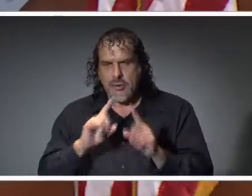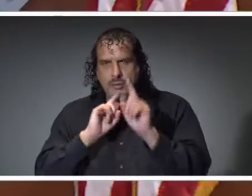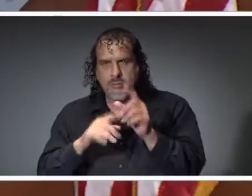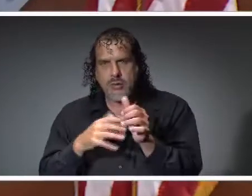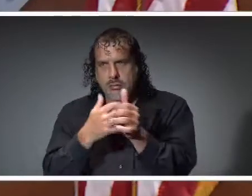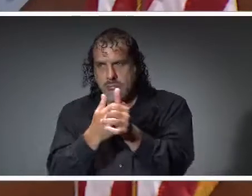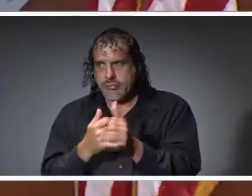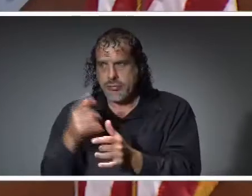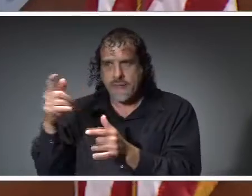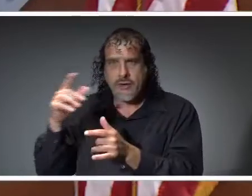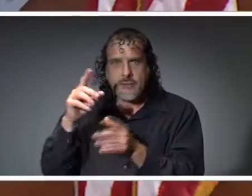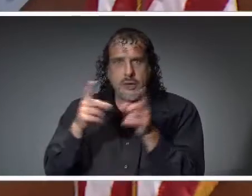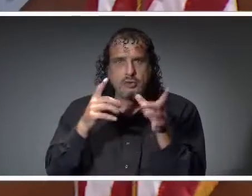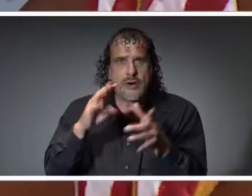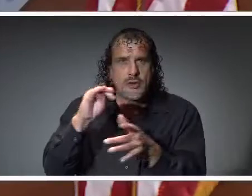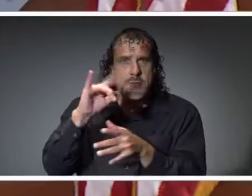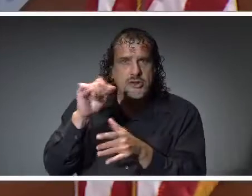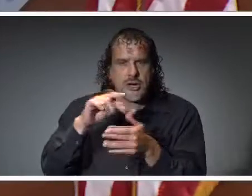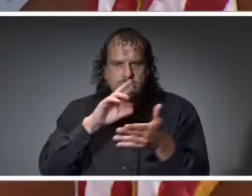MEMA,